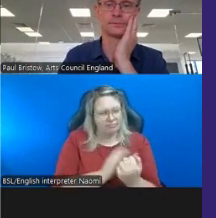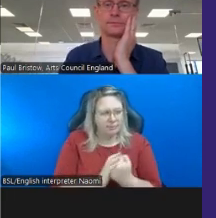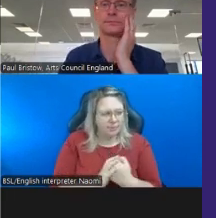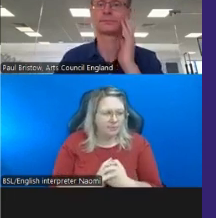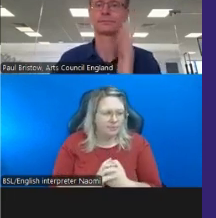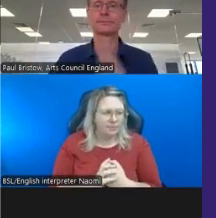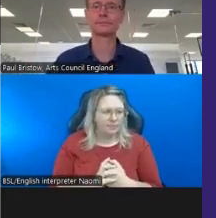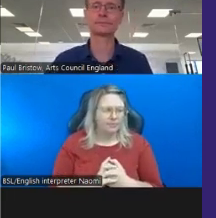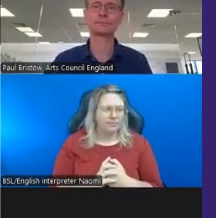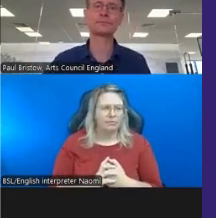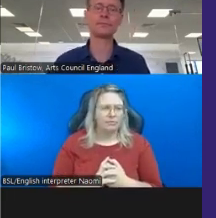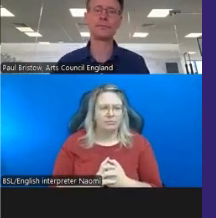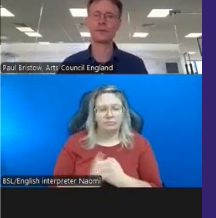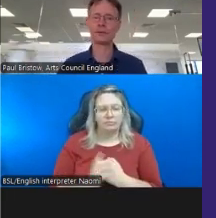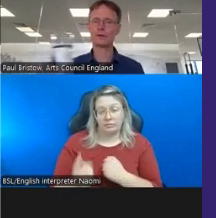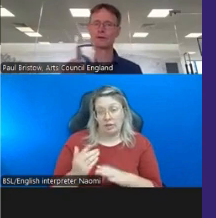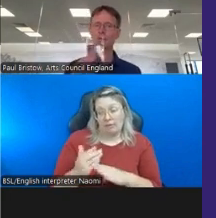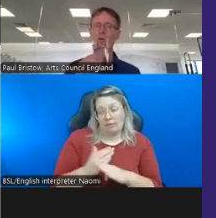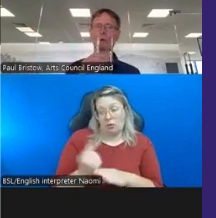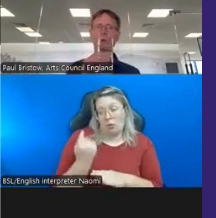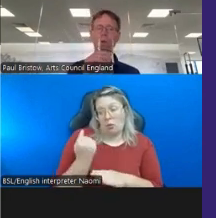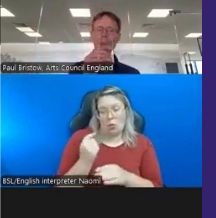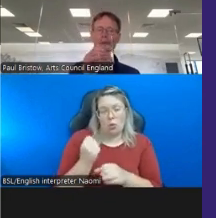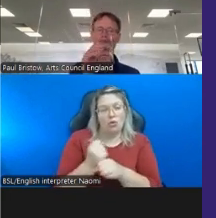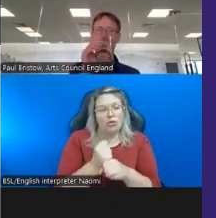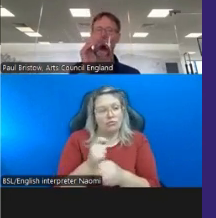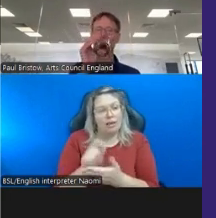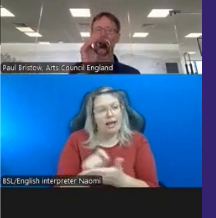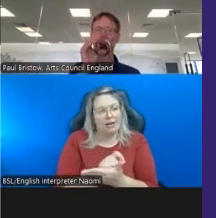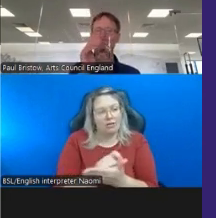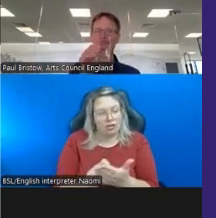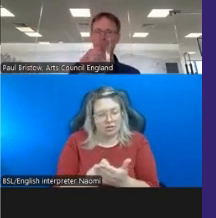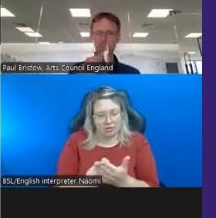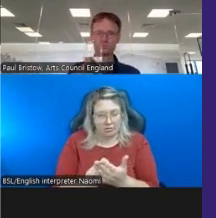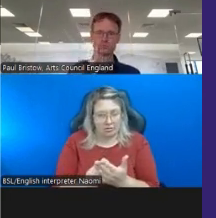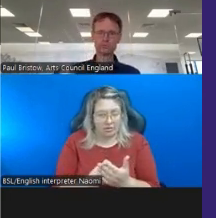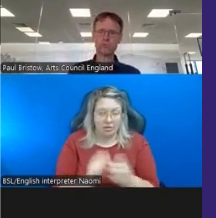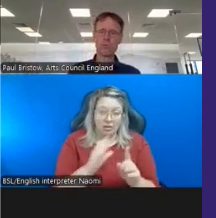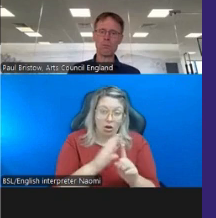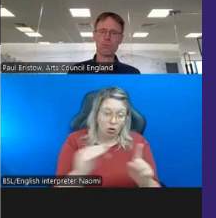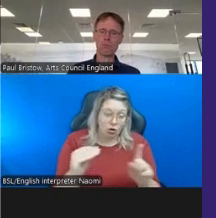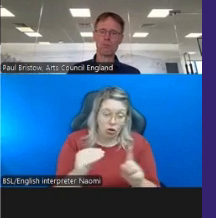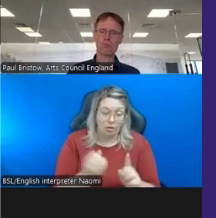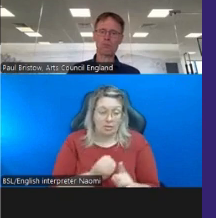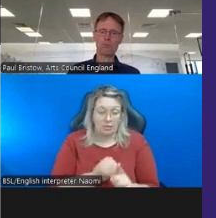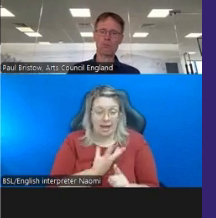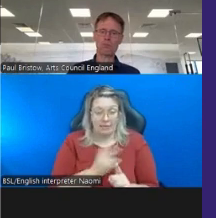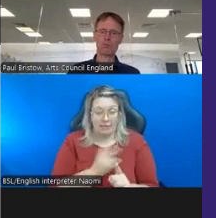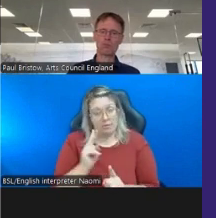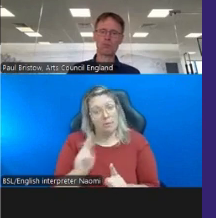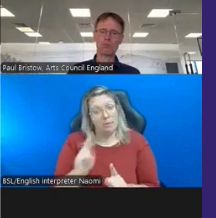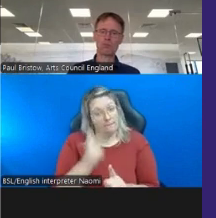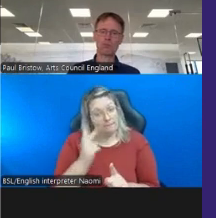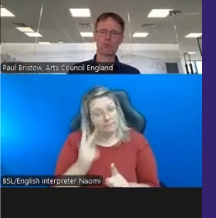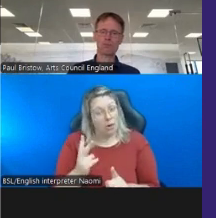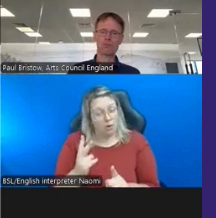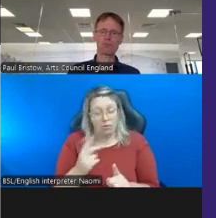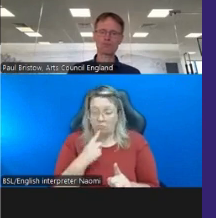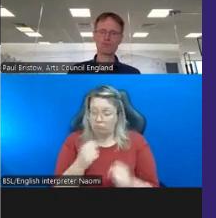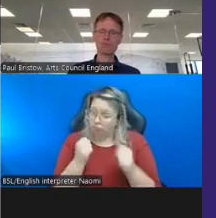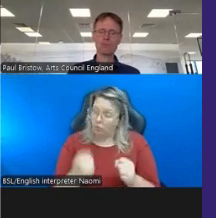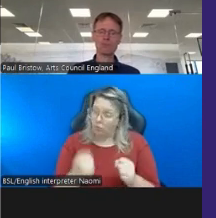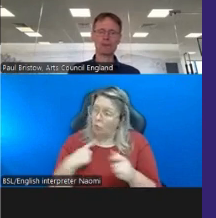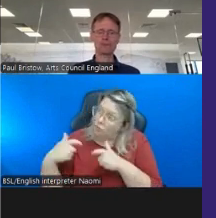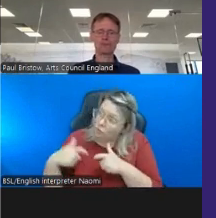So before the last general election, both of the main parties in terms of Conservatives and Labour were very clear that they wanted to push on with